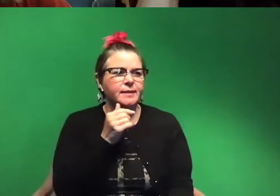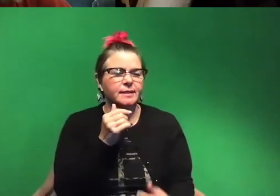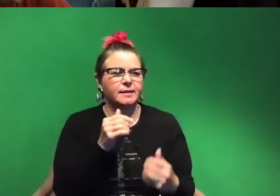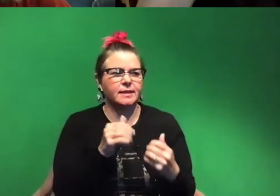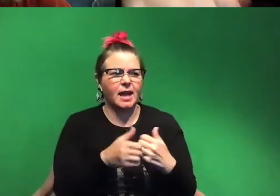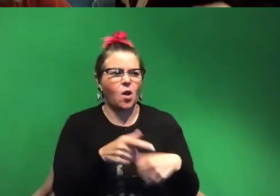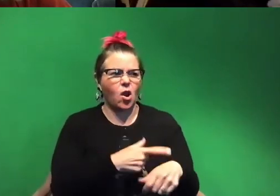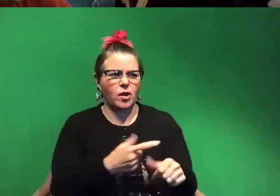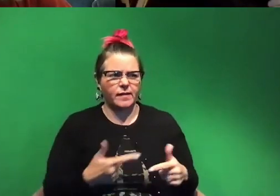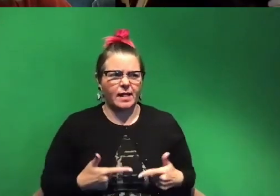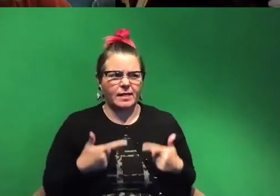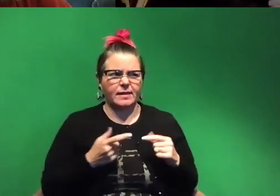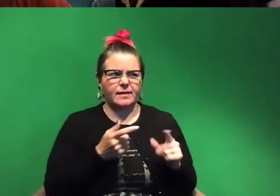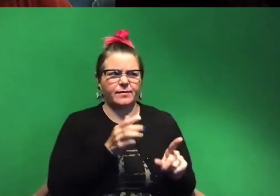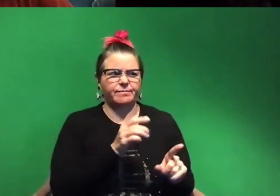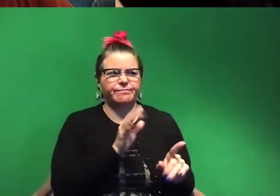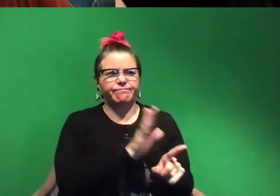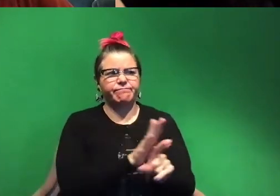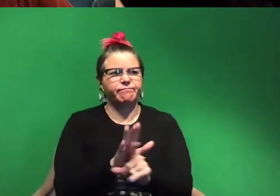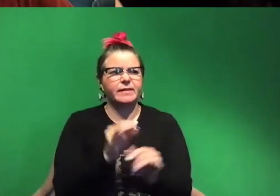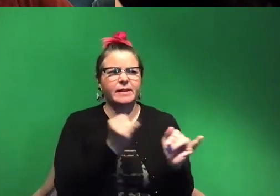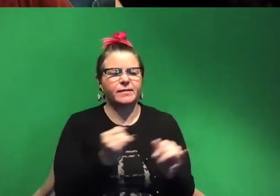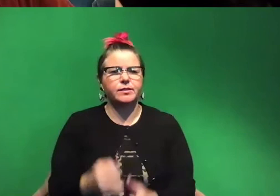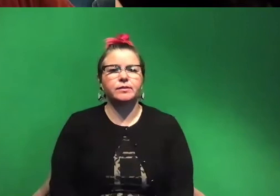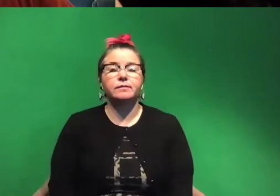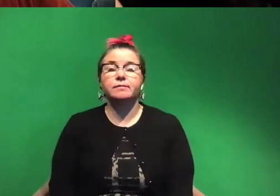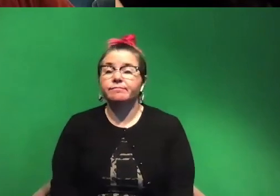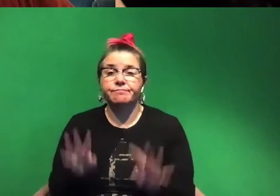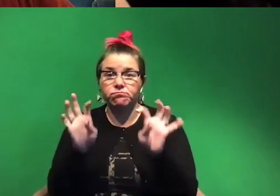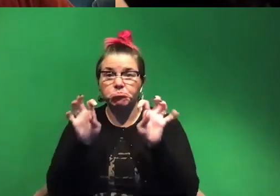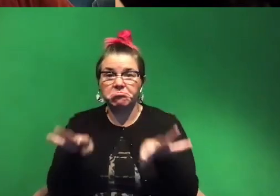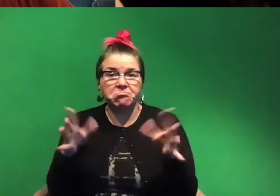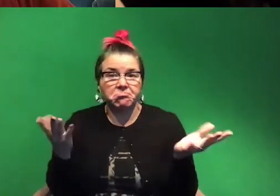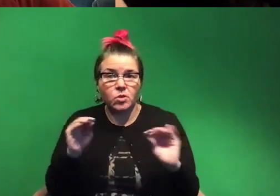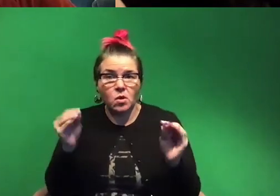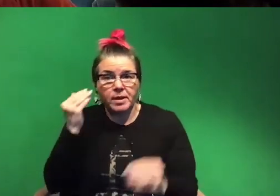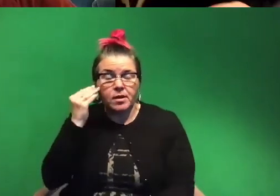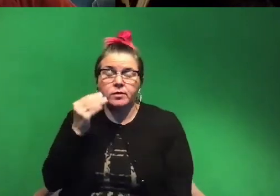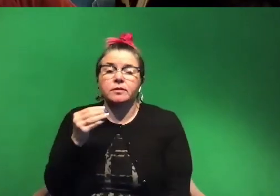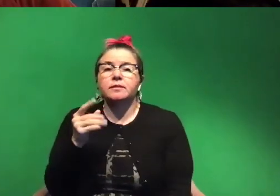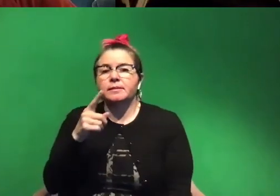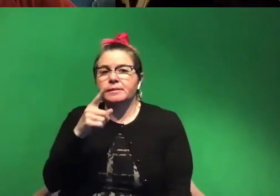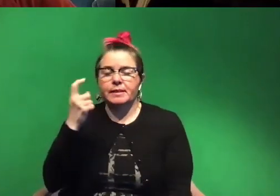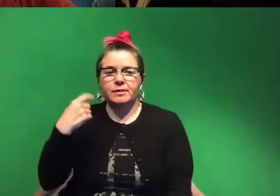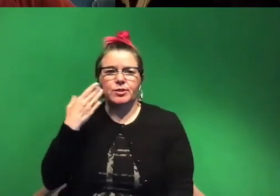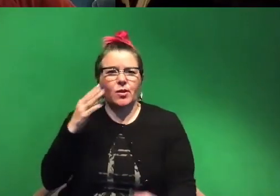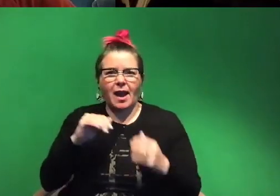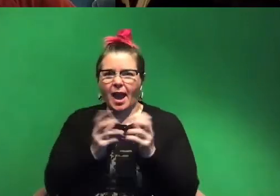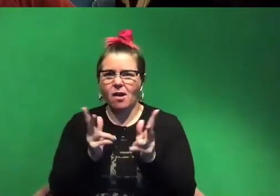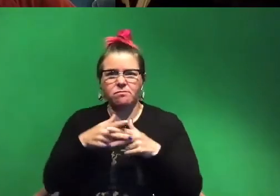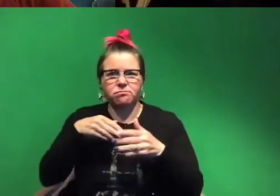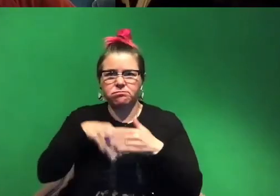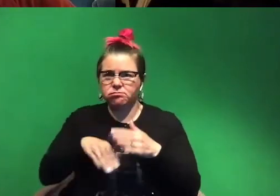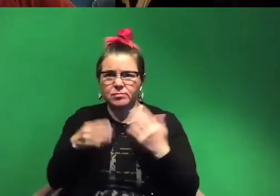hagfish live as individuals? Nobody really knows. Like I said, because we don't know how they reproduce, we can't get them